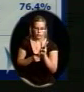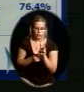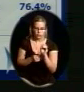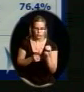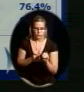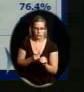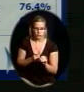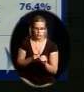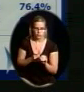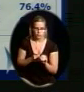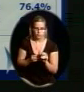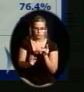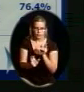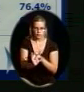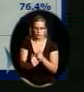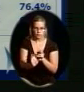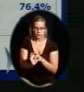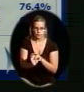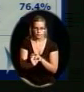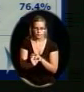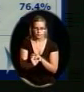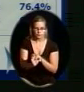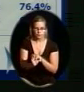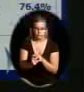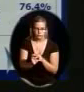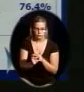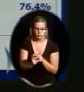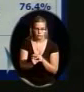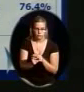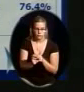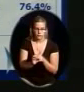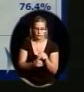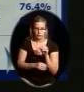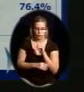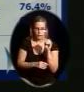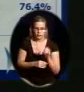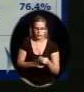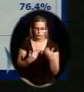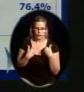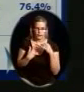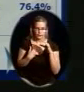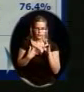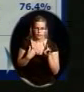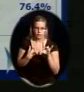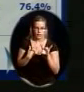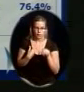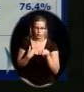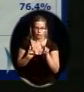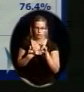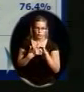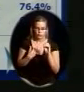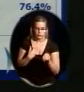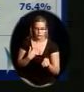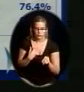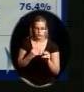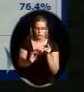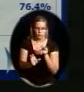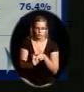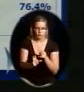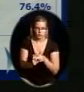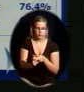74.6 participated in the county, and in Olathe, we had 78.3%